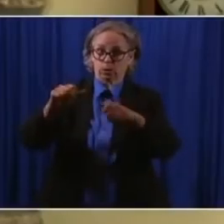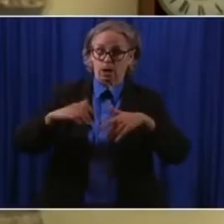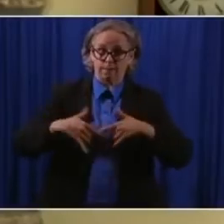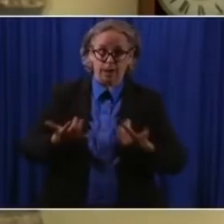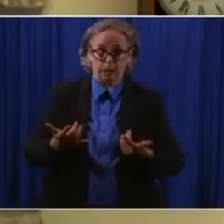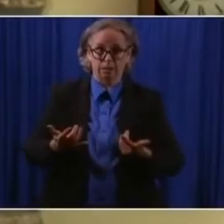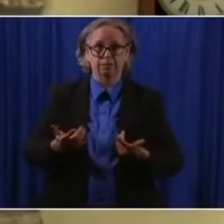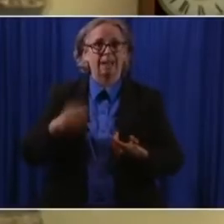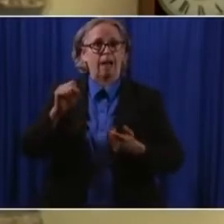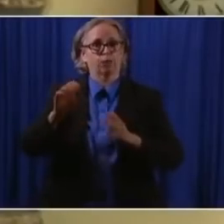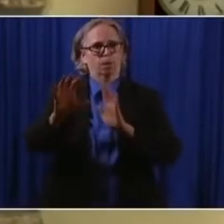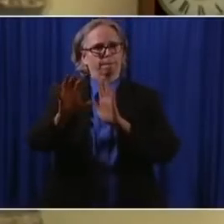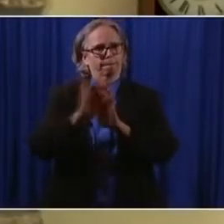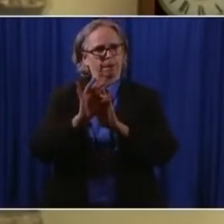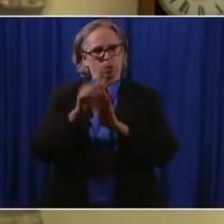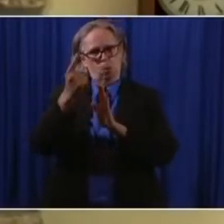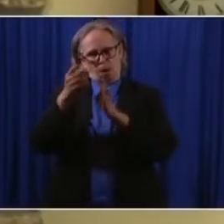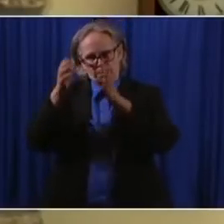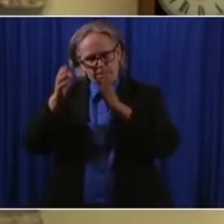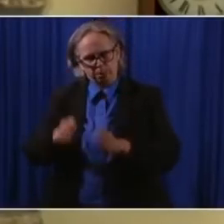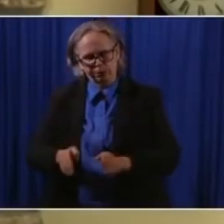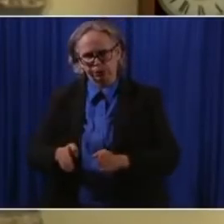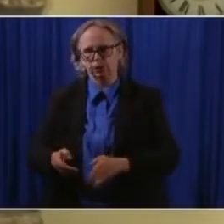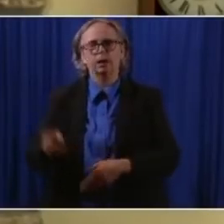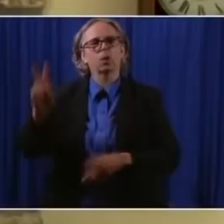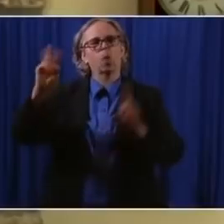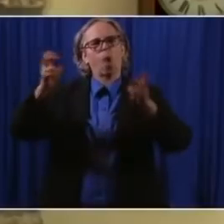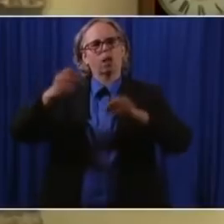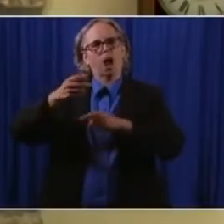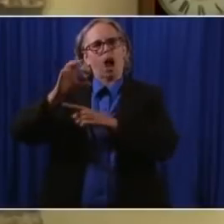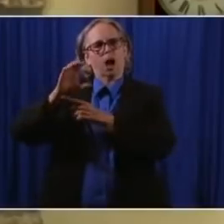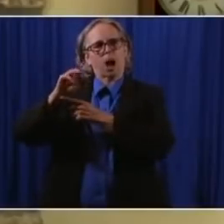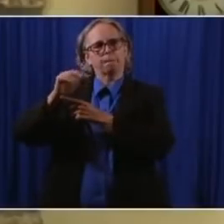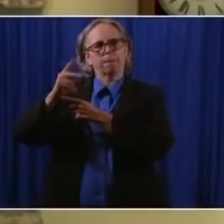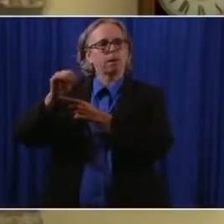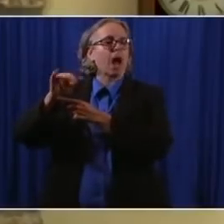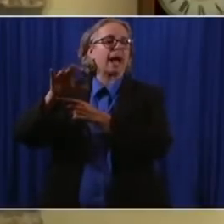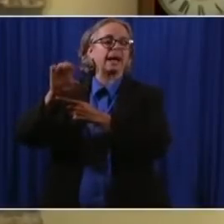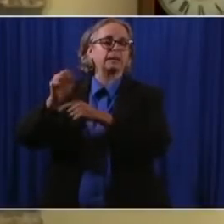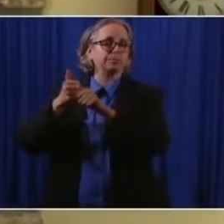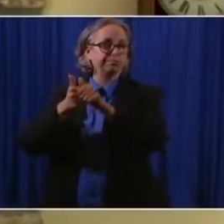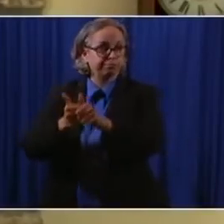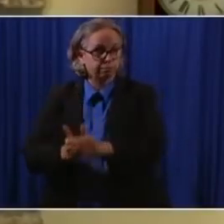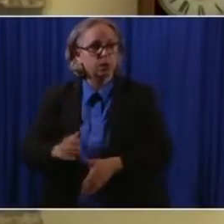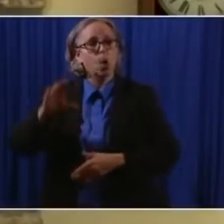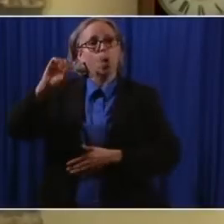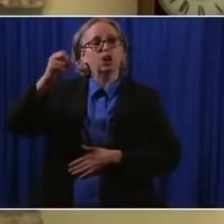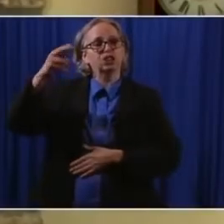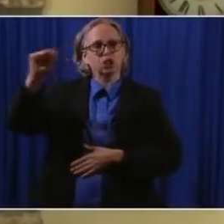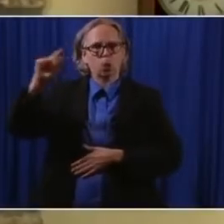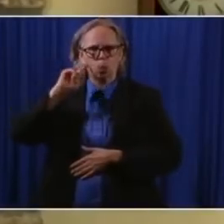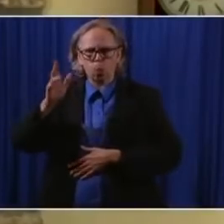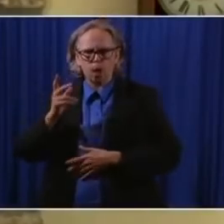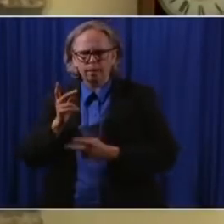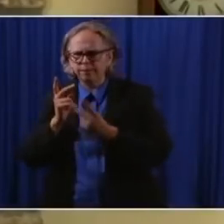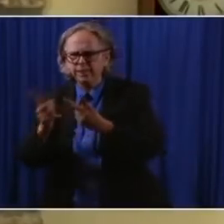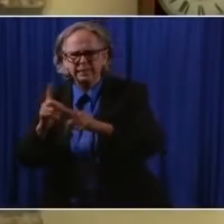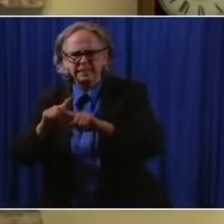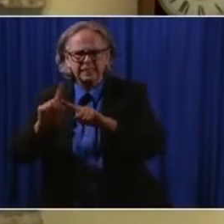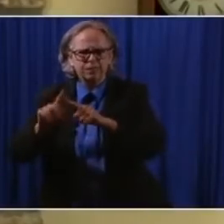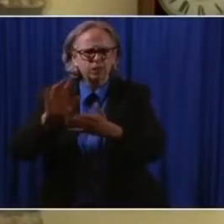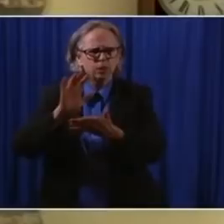compliance. And then the Ohio High School Athletic Association is going to do some spot checks. And we're going to help them